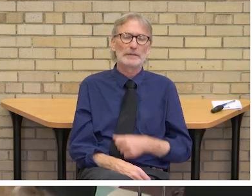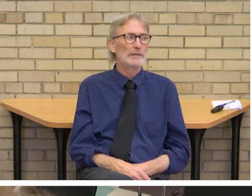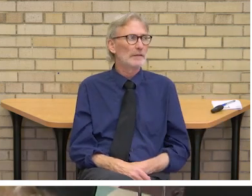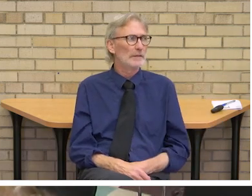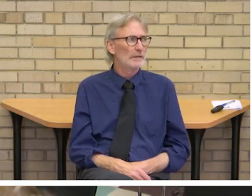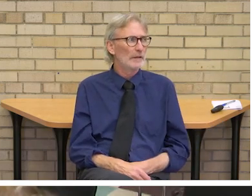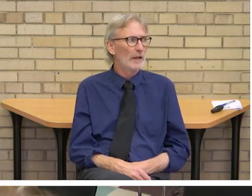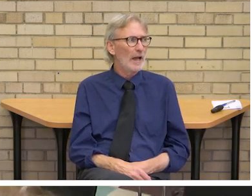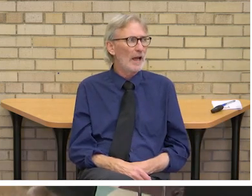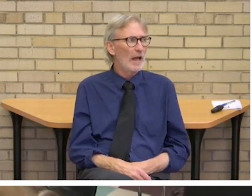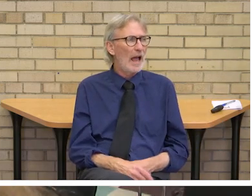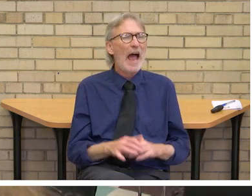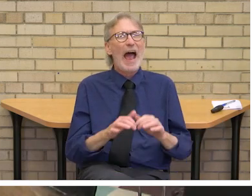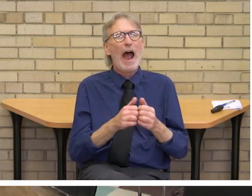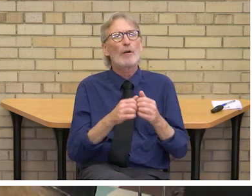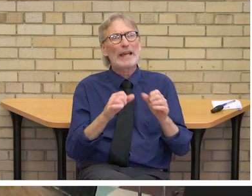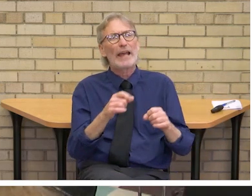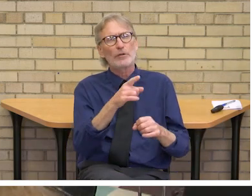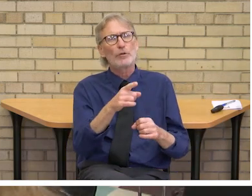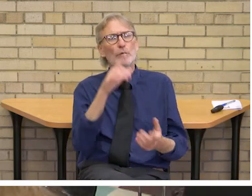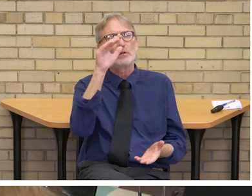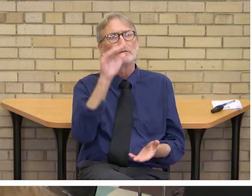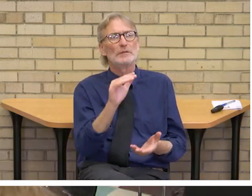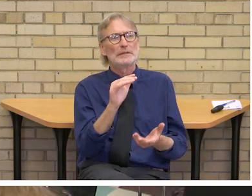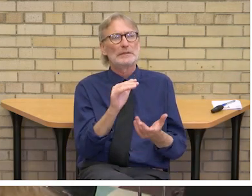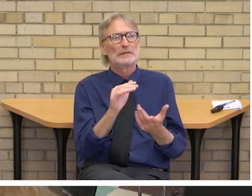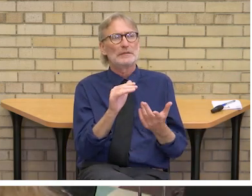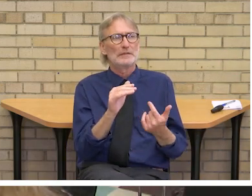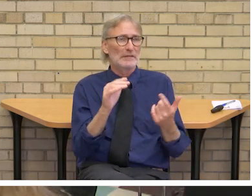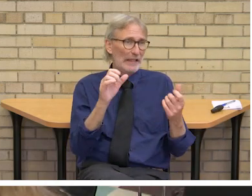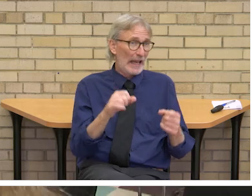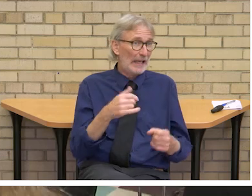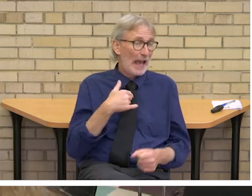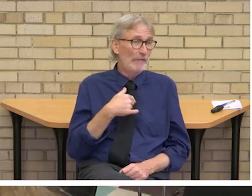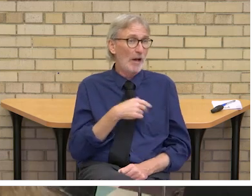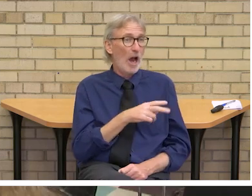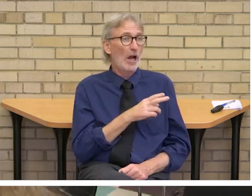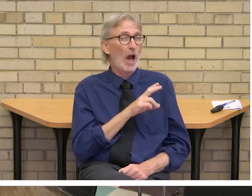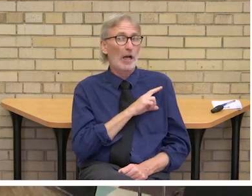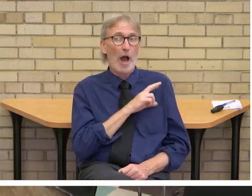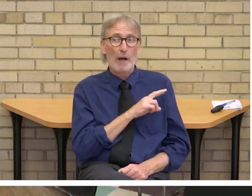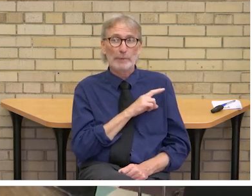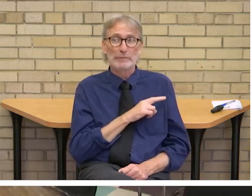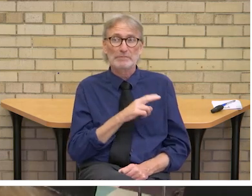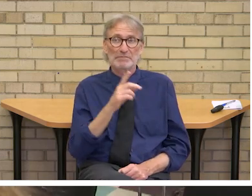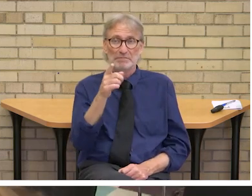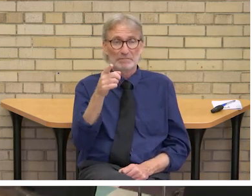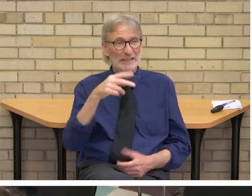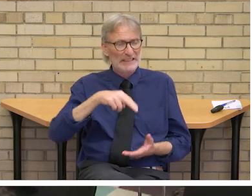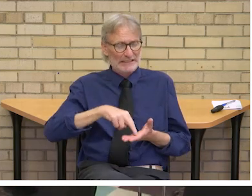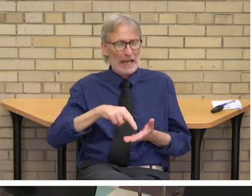Steps being taken to ease traffic in Oakland, i.e. a traffic cop at Phipps.